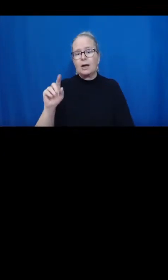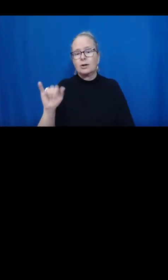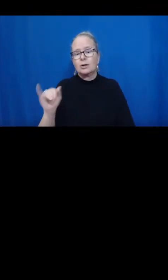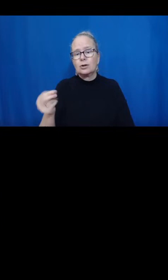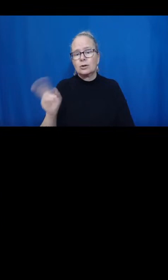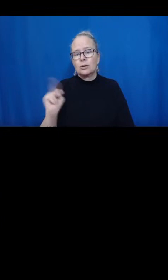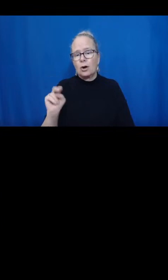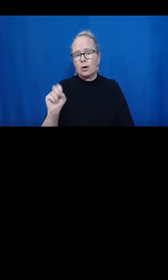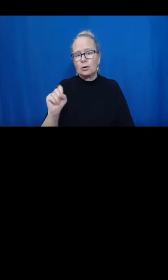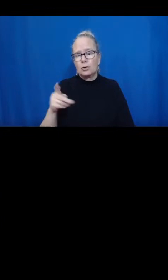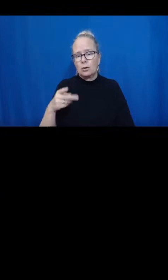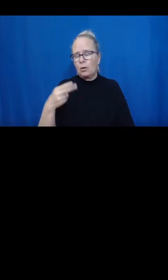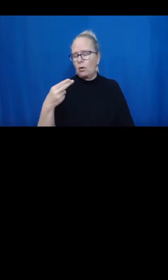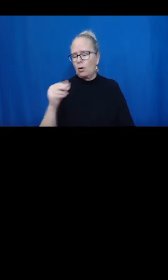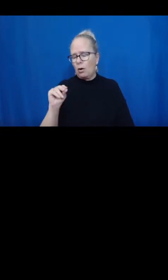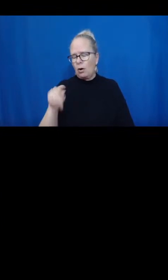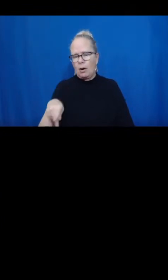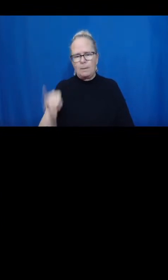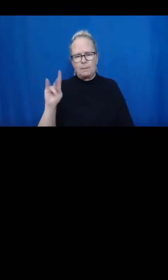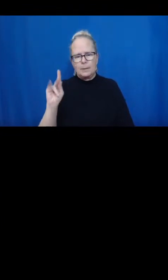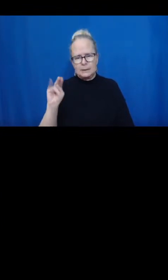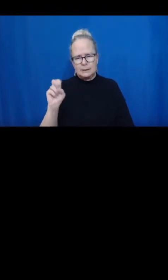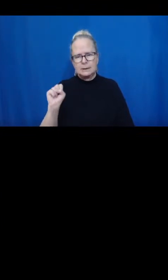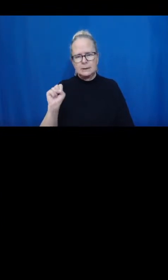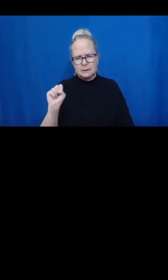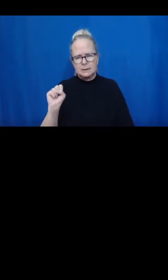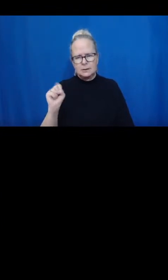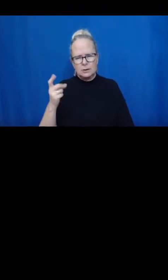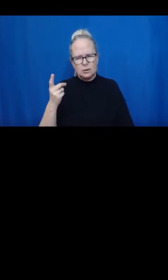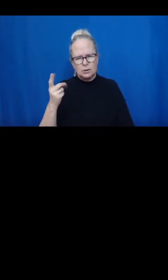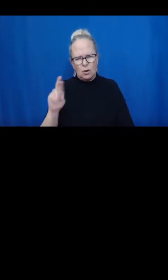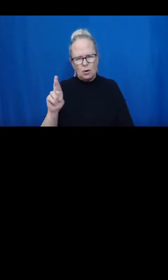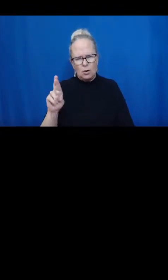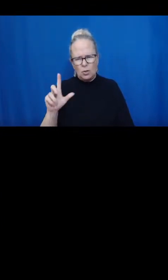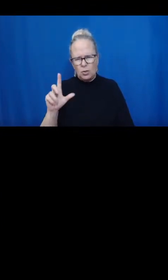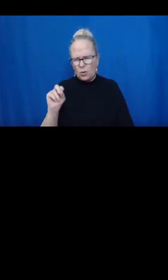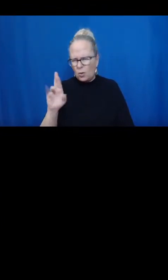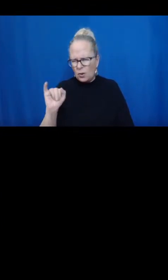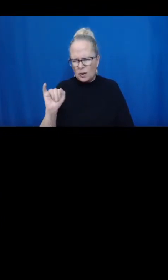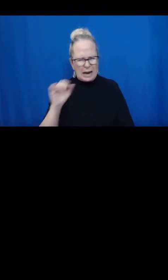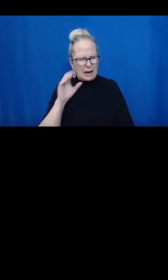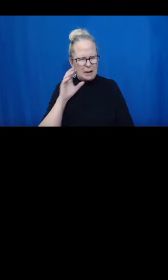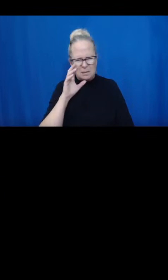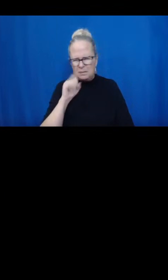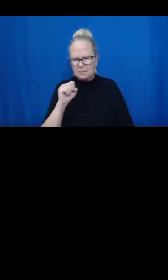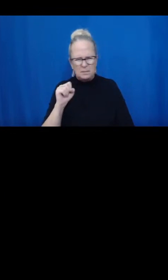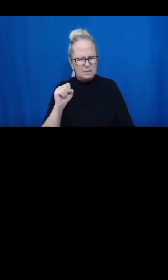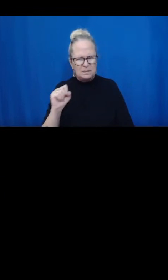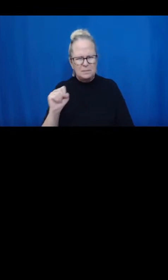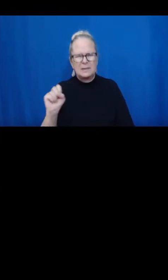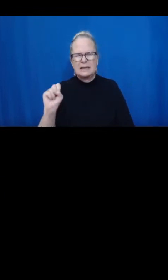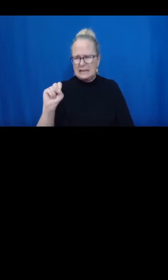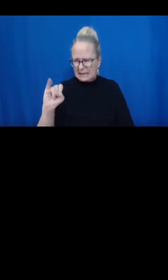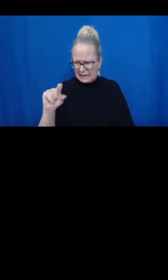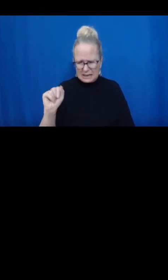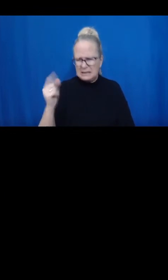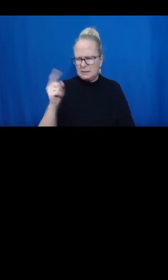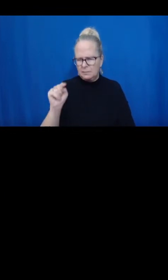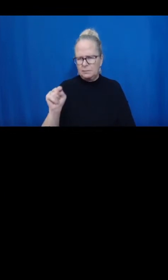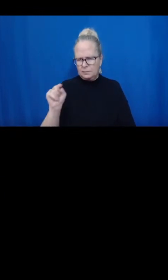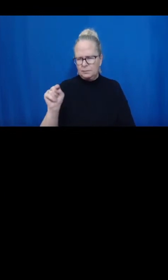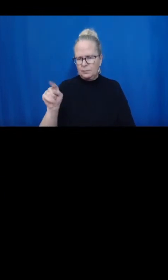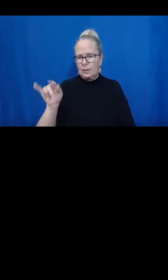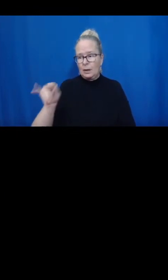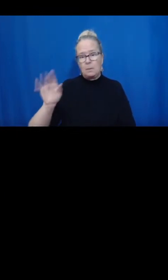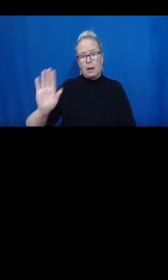is also looking at immune responses to vaccines, specifically in transplant patients. And we're measuring